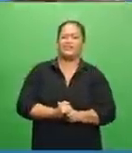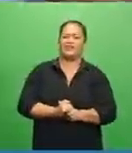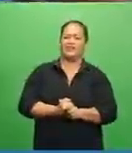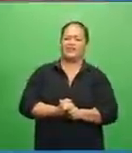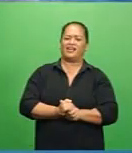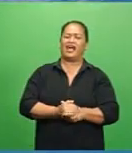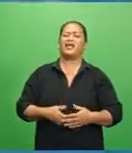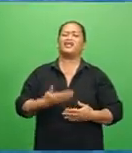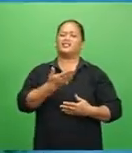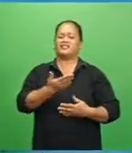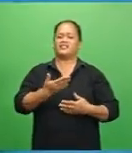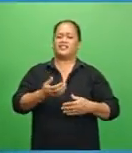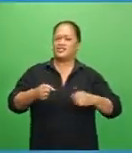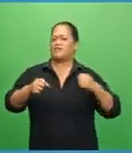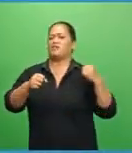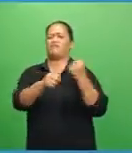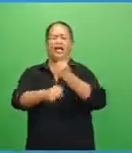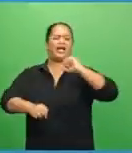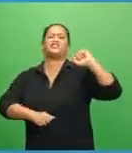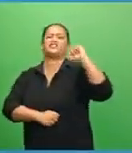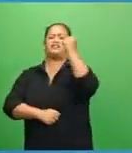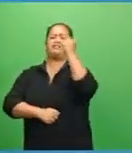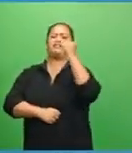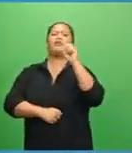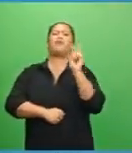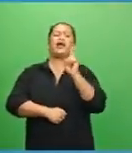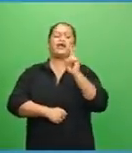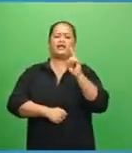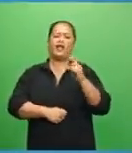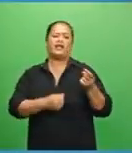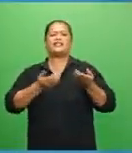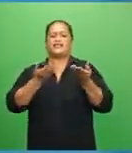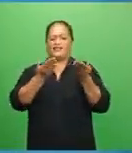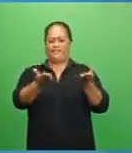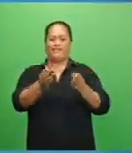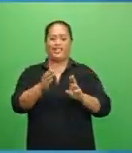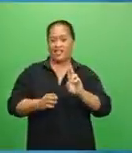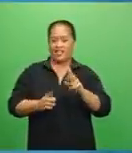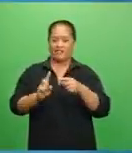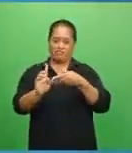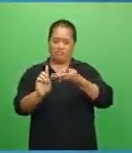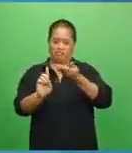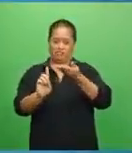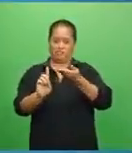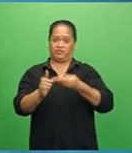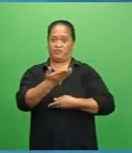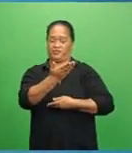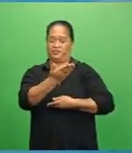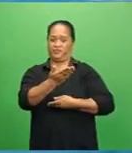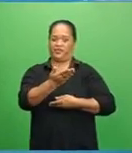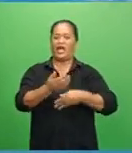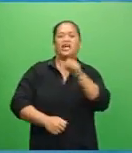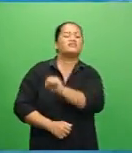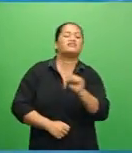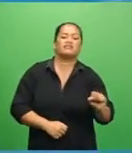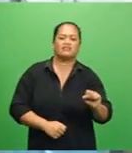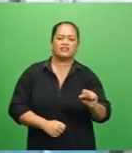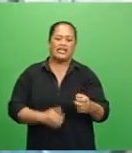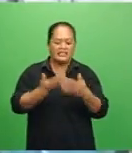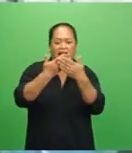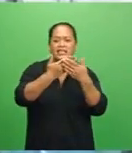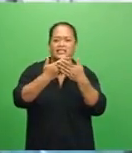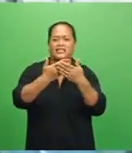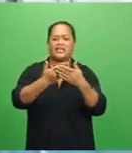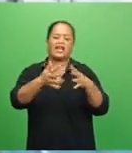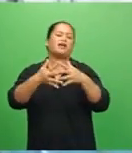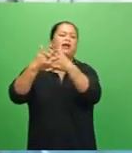her recognition and a scholarship offer to study at Lincoln University in California, USA.